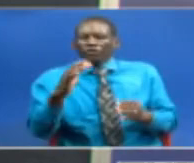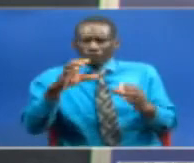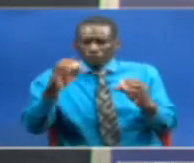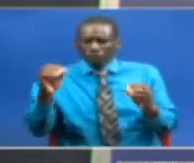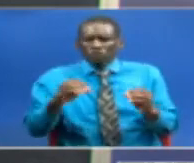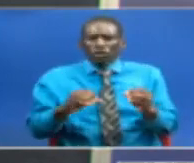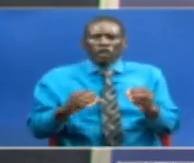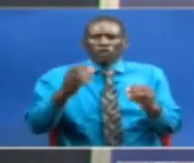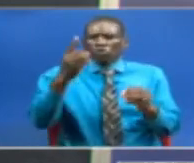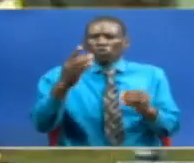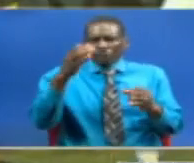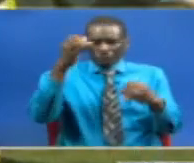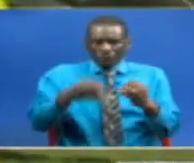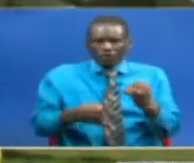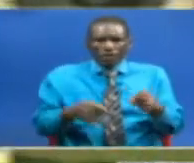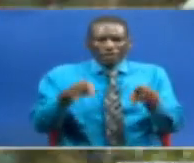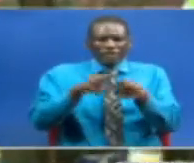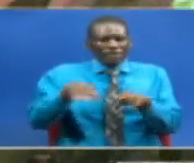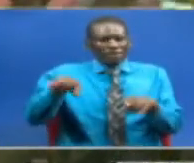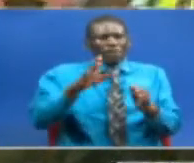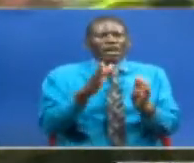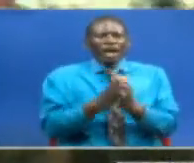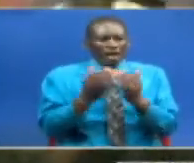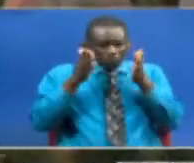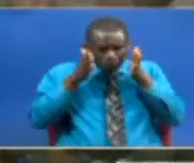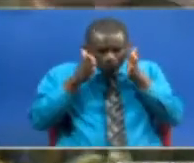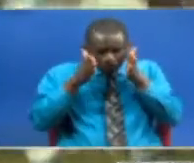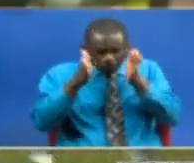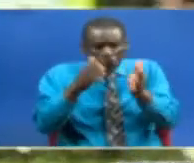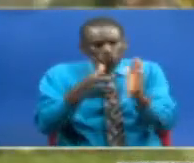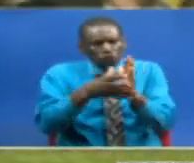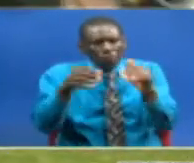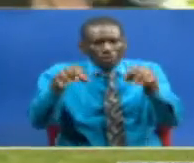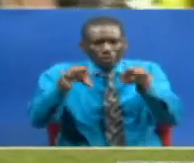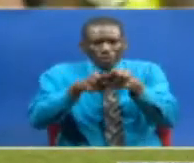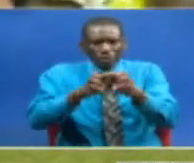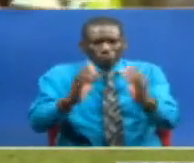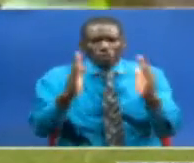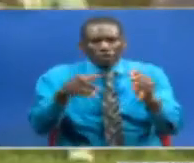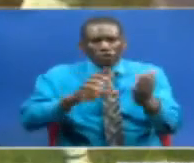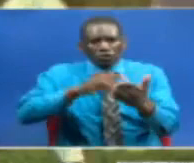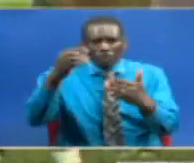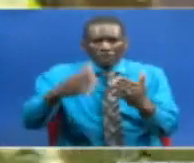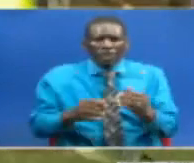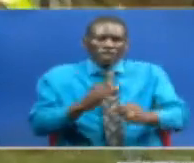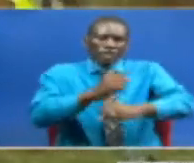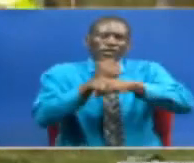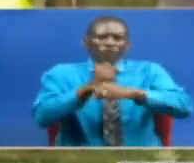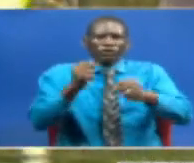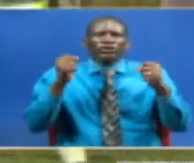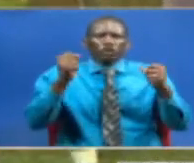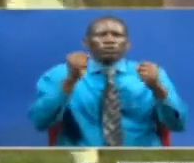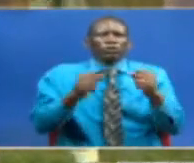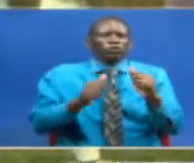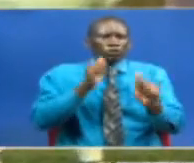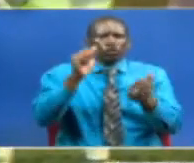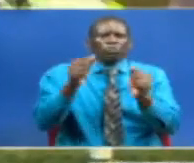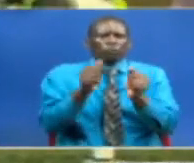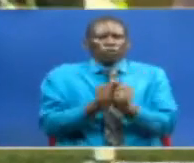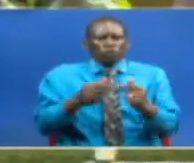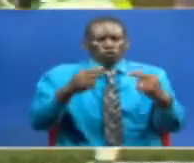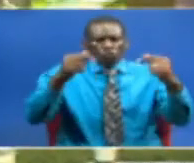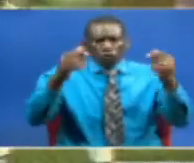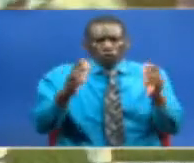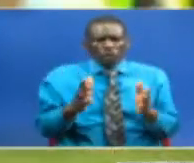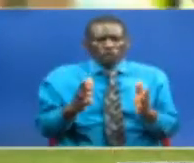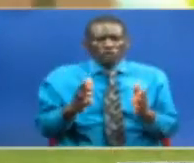quarterfinal encounter at the same venue and will be focused on replicating its heroics this weekend. The defending champions will lock horns with its opponents